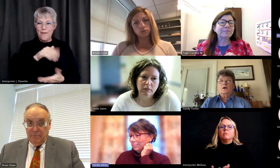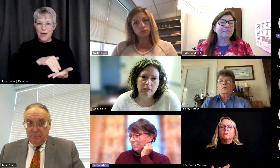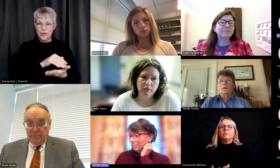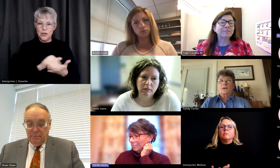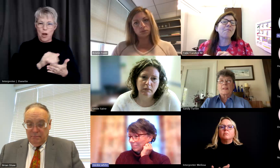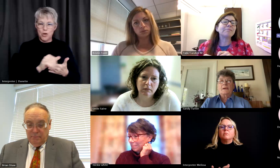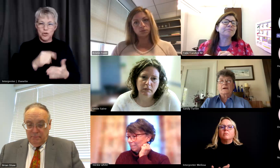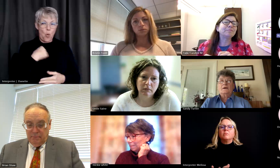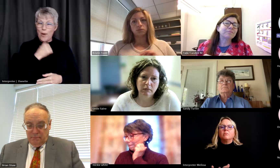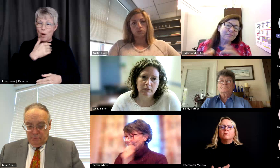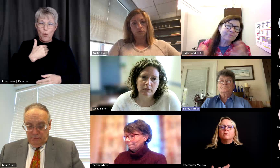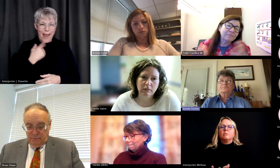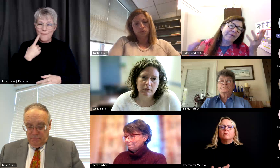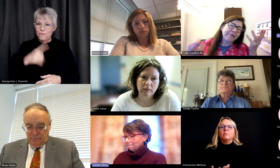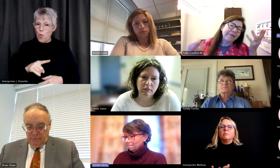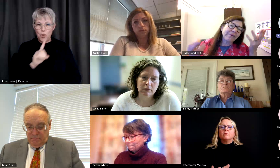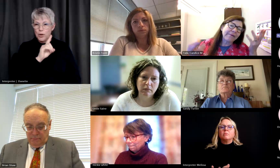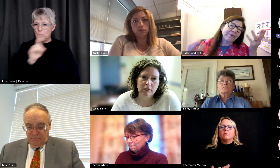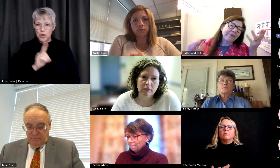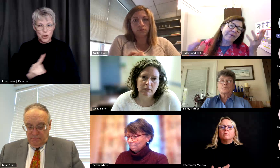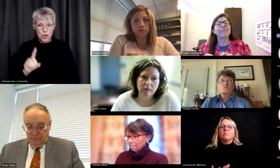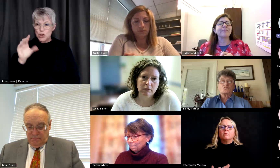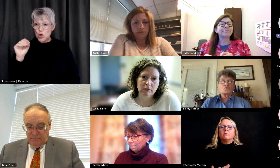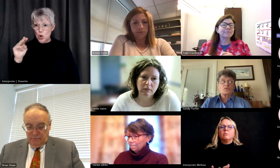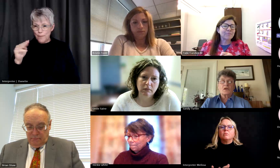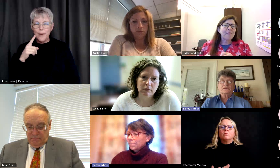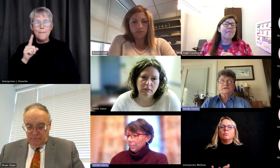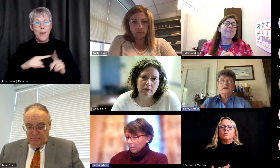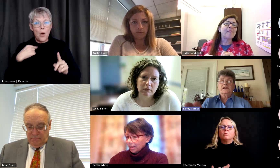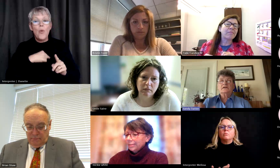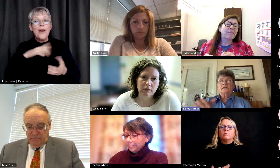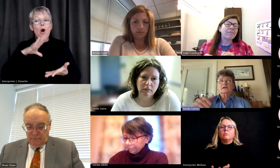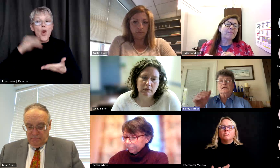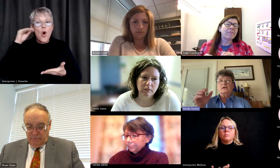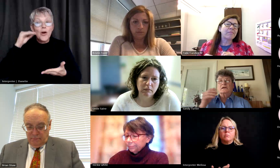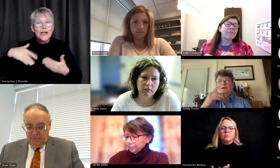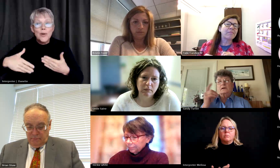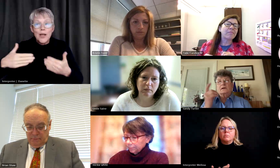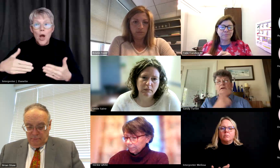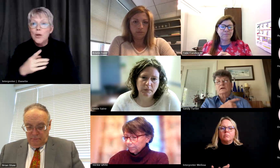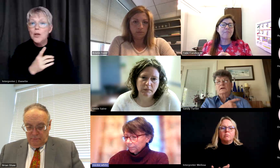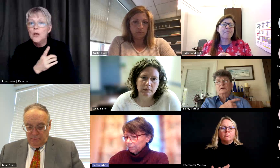at the moment, but we're learning as we go. Danette,